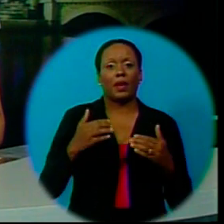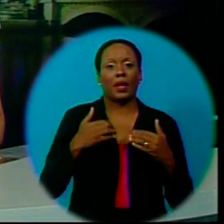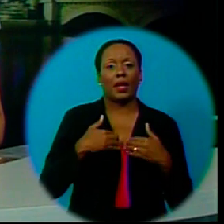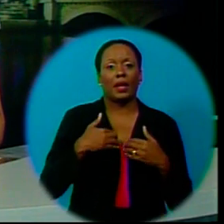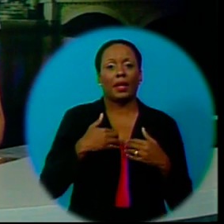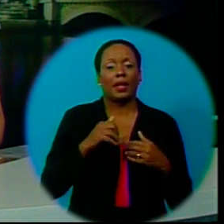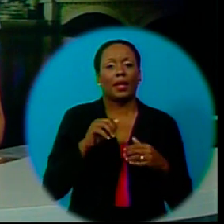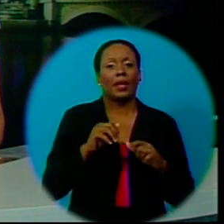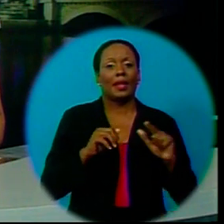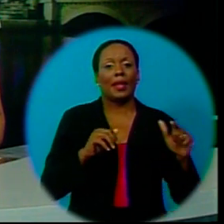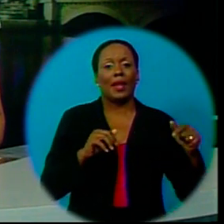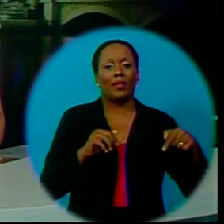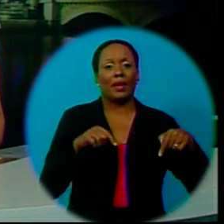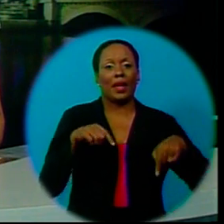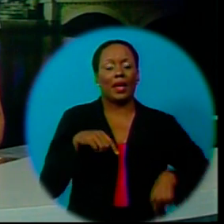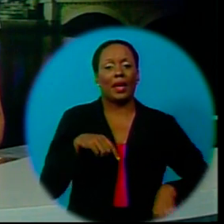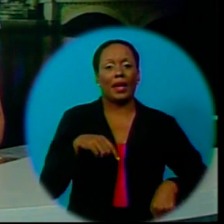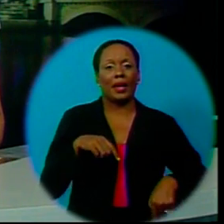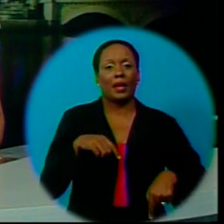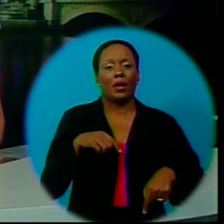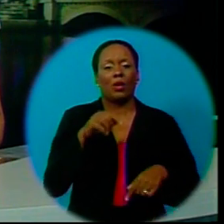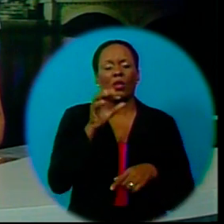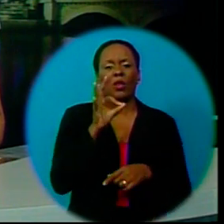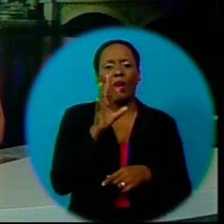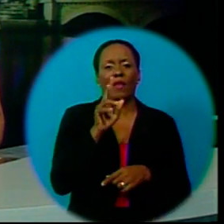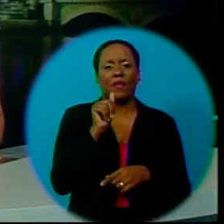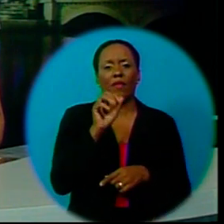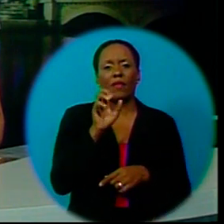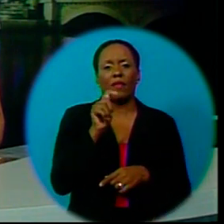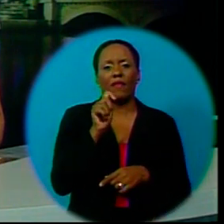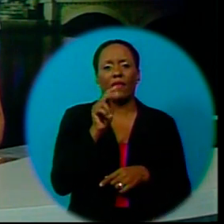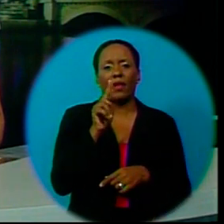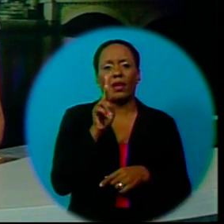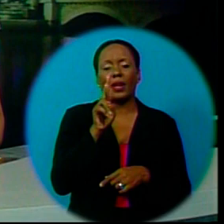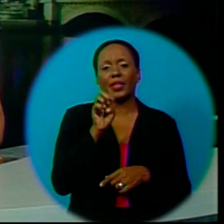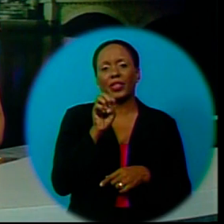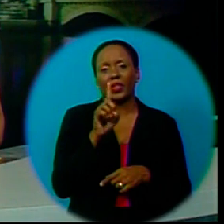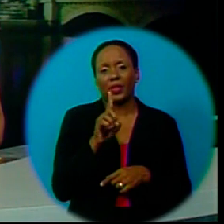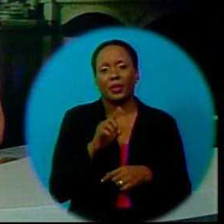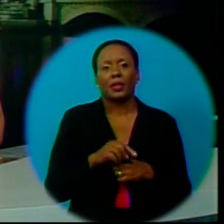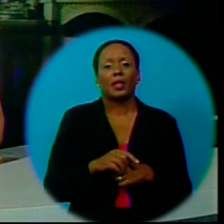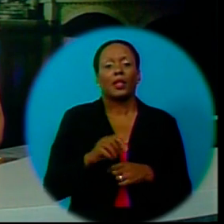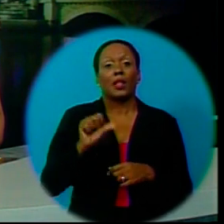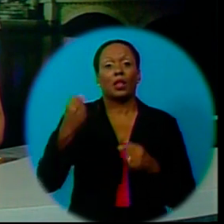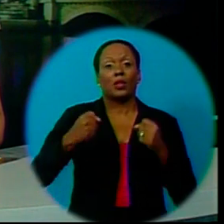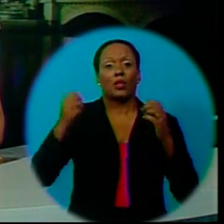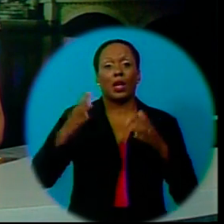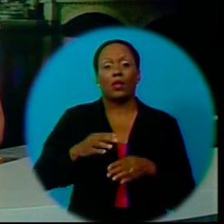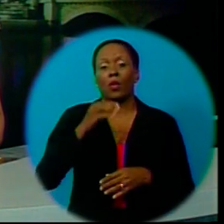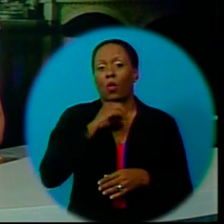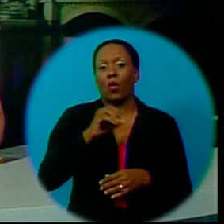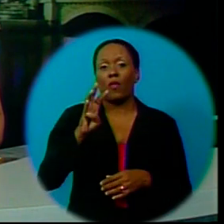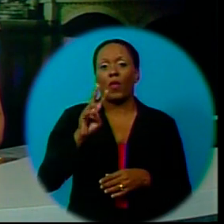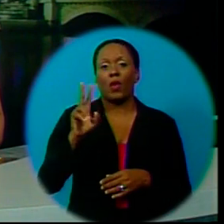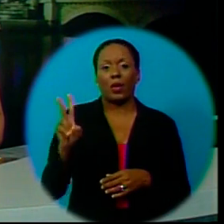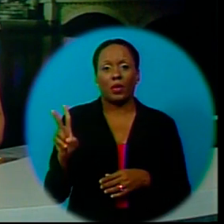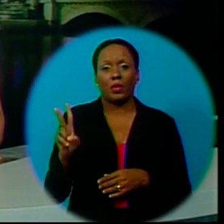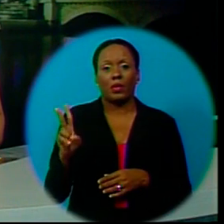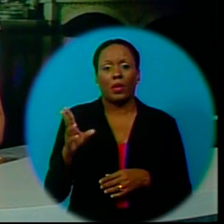leg and head injuries. The other driver, 42-year-old Shernell Smith of Mount Standfast in St. James, and her passenger,